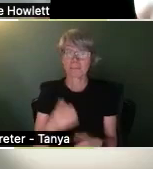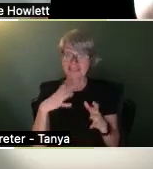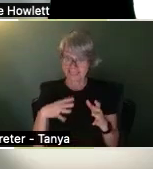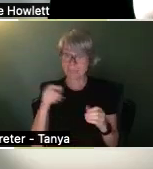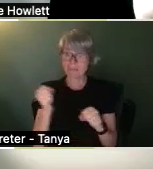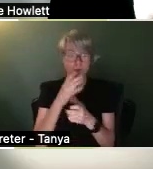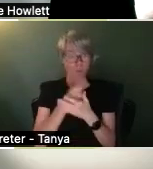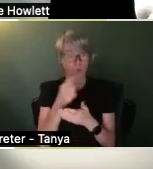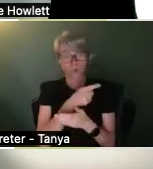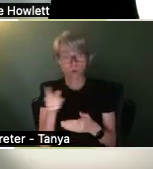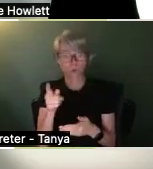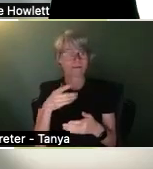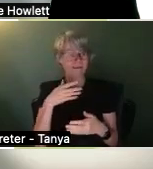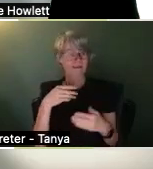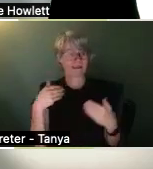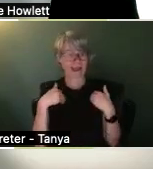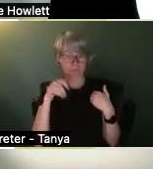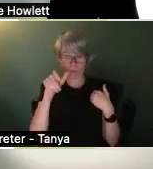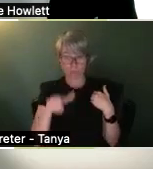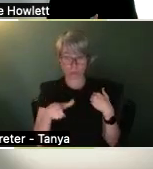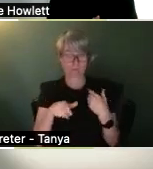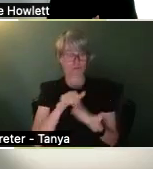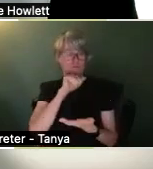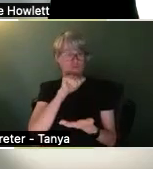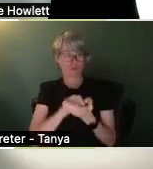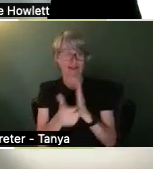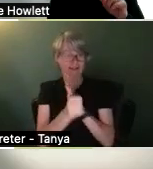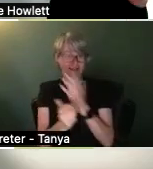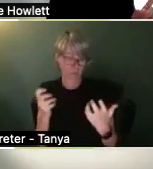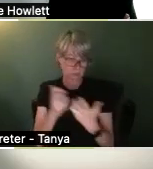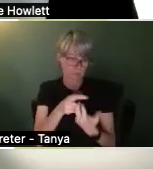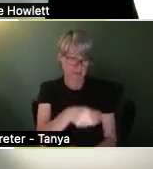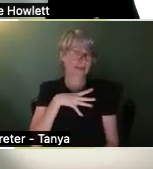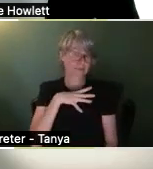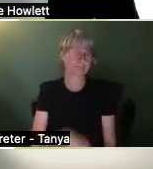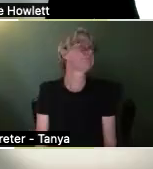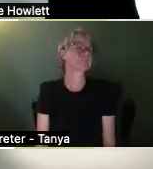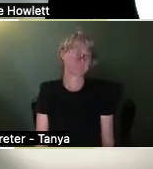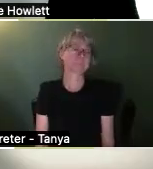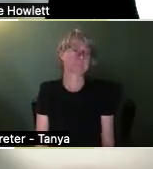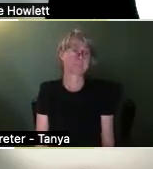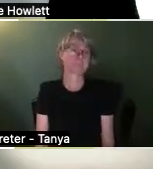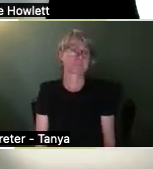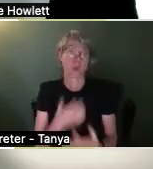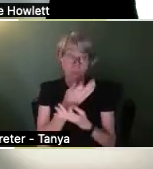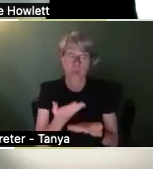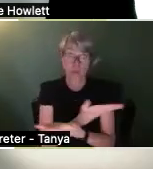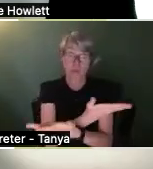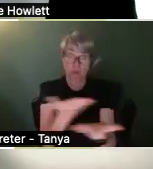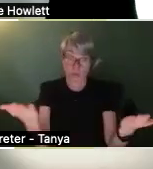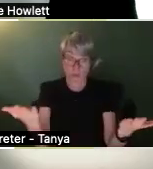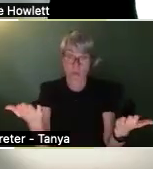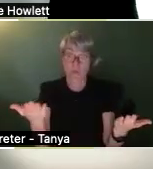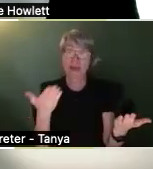people's needs, whatever they look like, is the key challenge. And we're asking you all in our audience to rise to meet